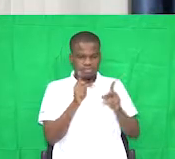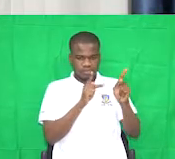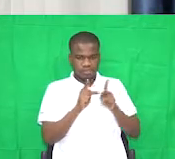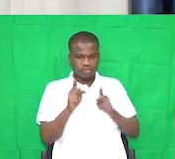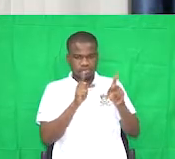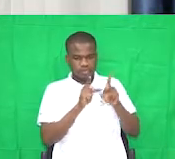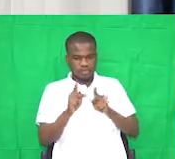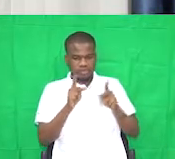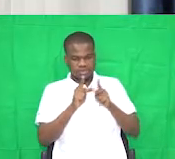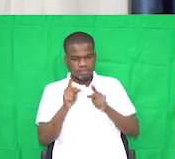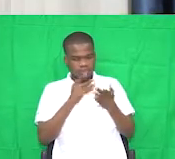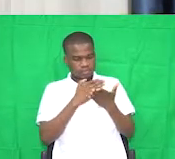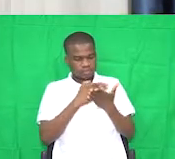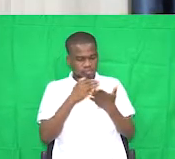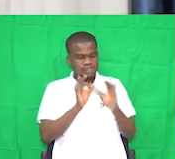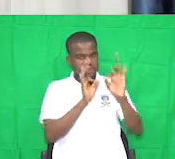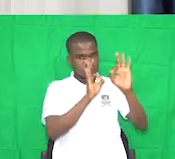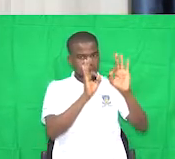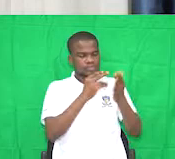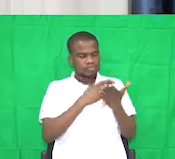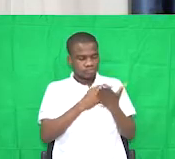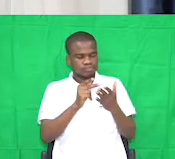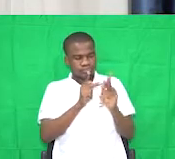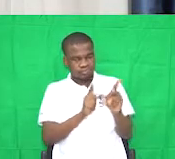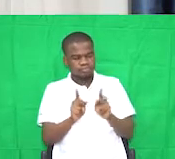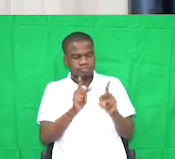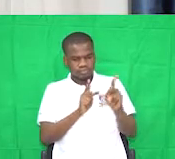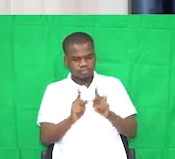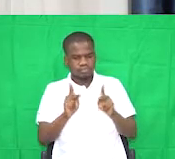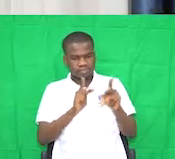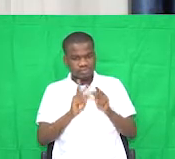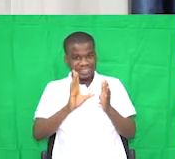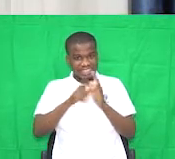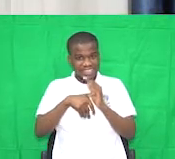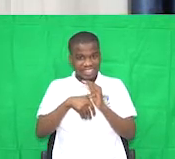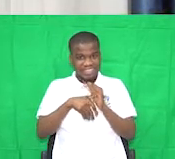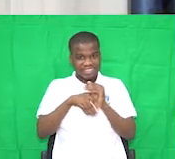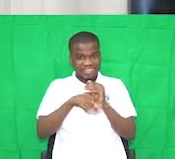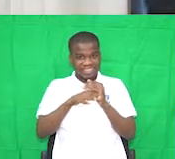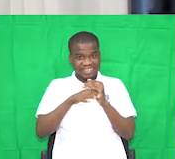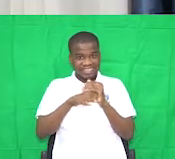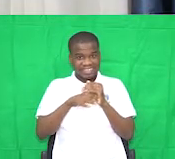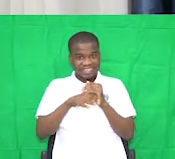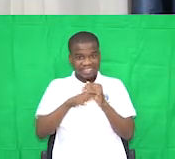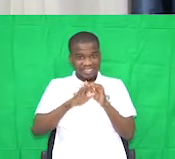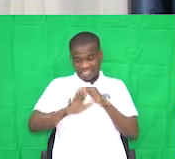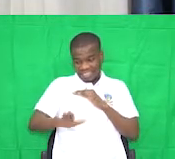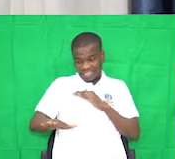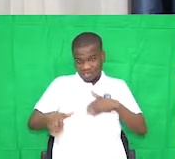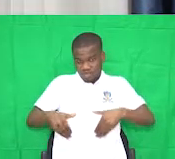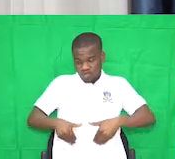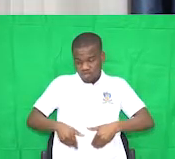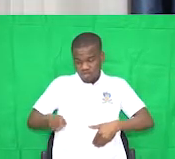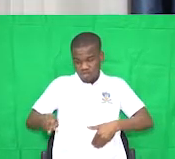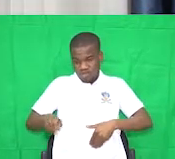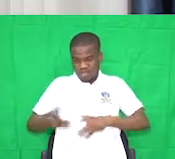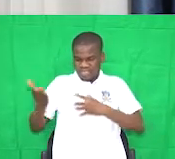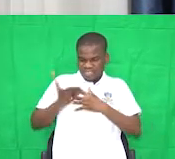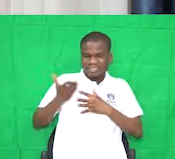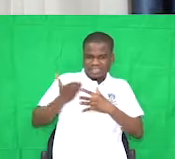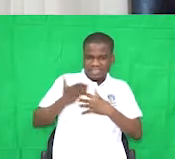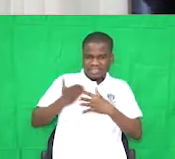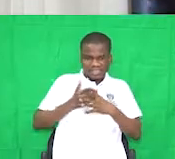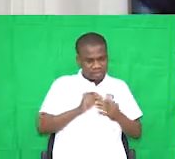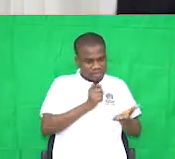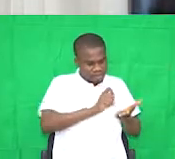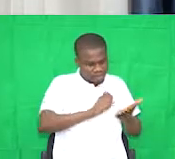thought he needed to engage the child so that when the child is occupied, he'll be able to have concentration.